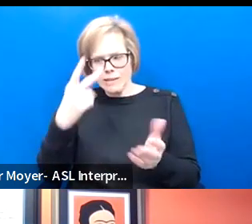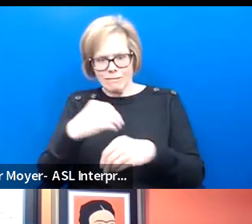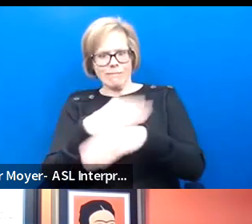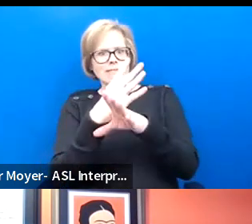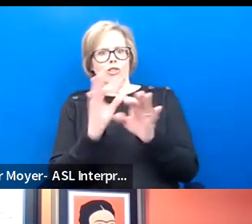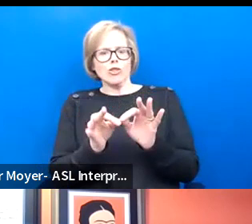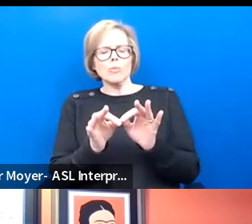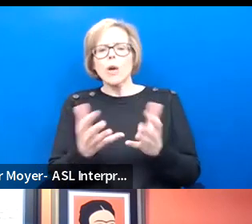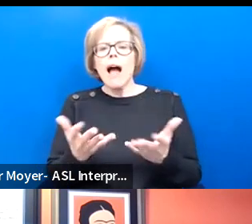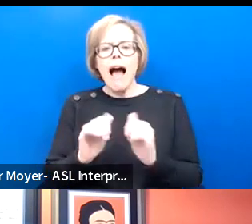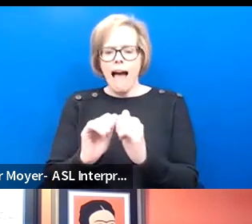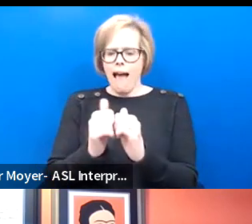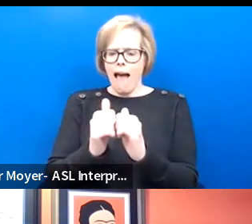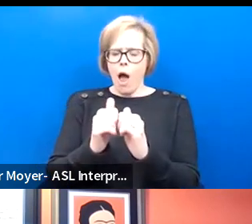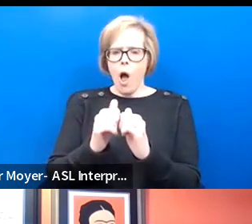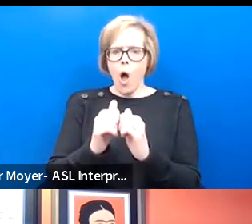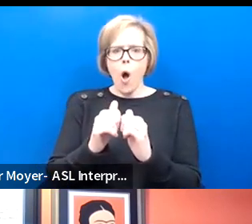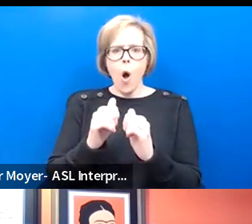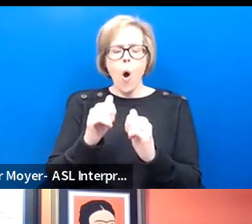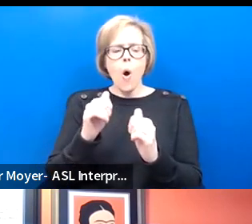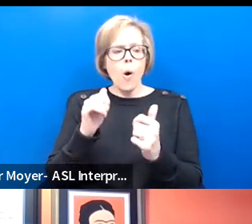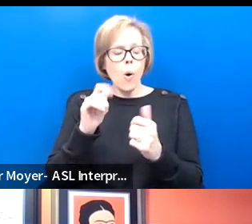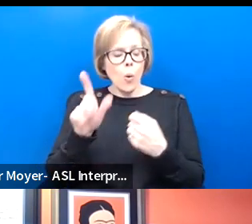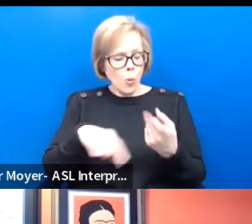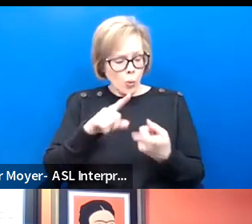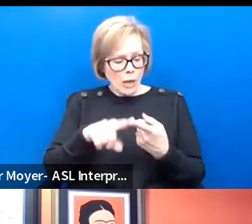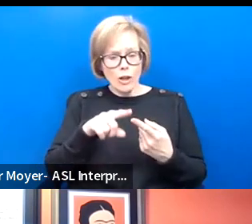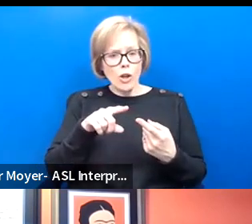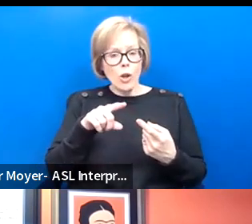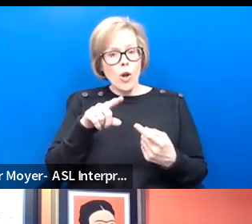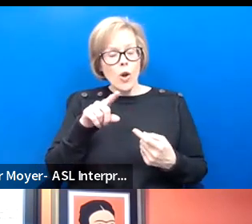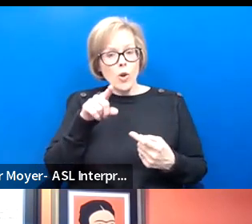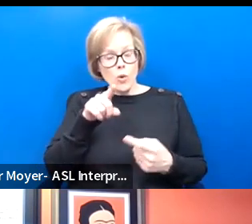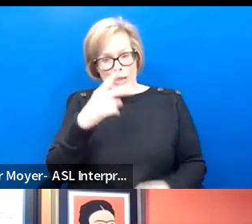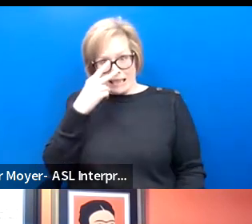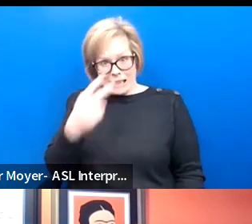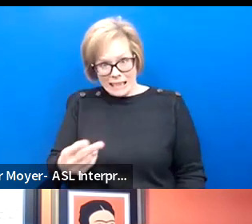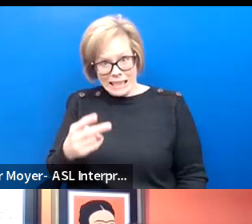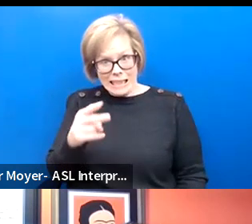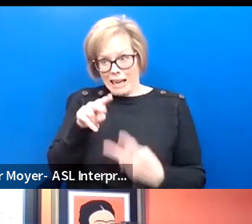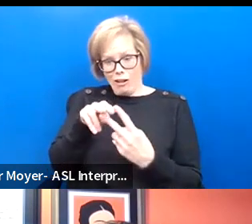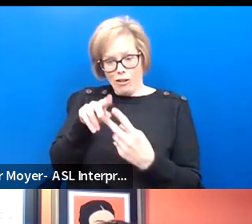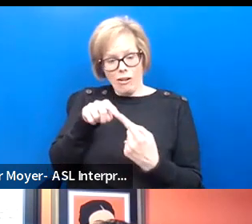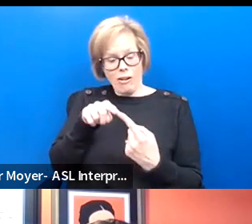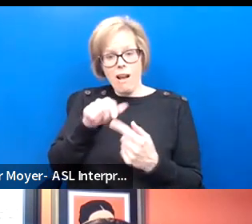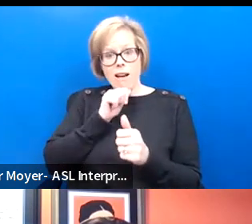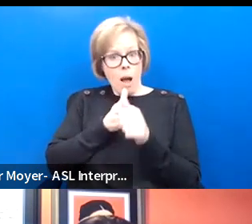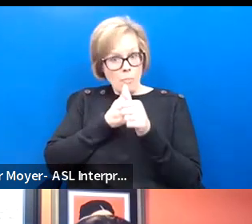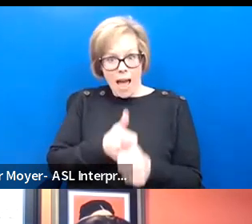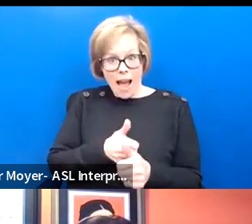the pathway when you observe either non-compliance to